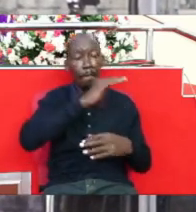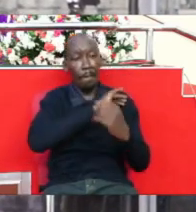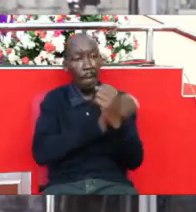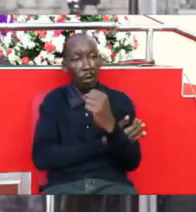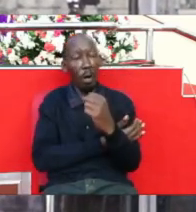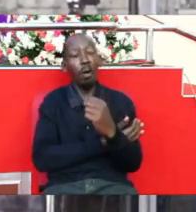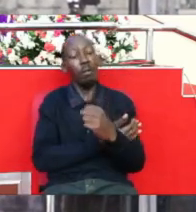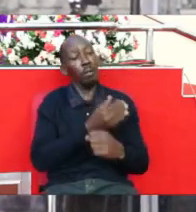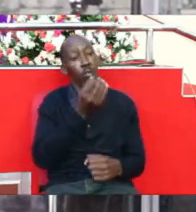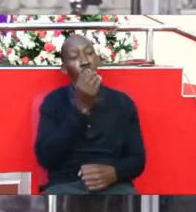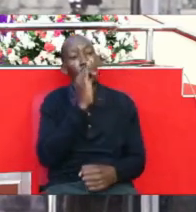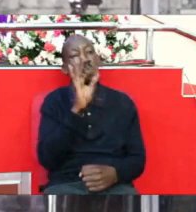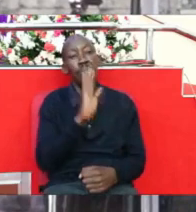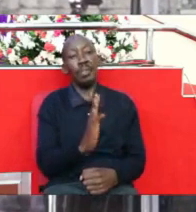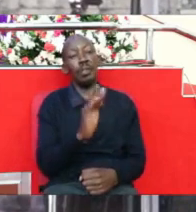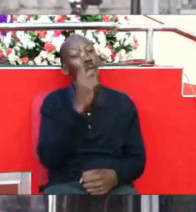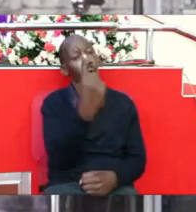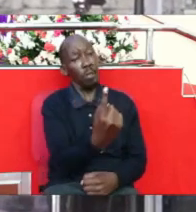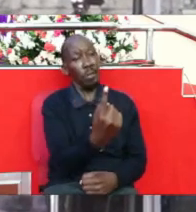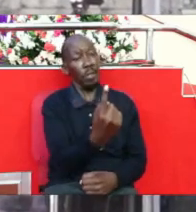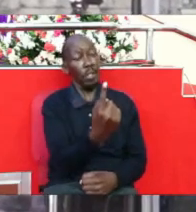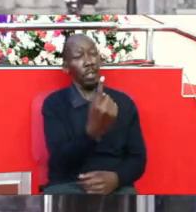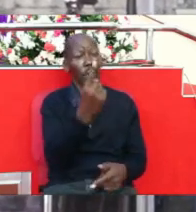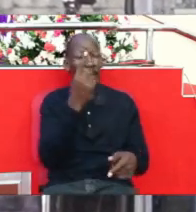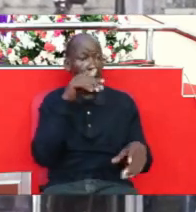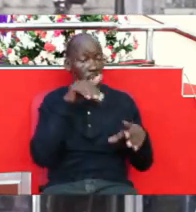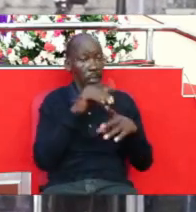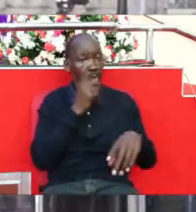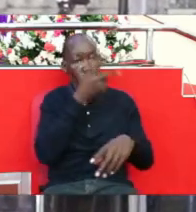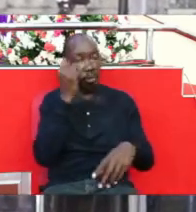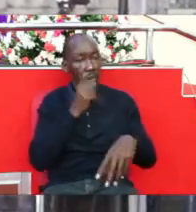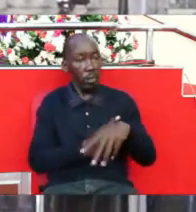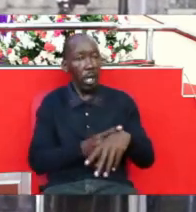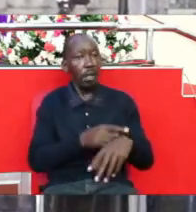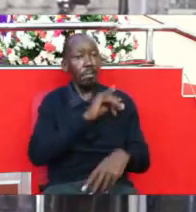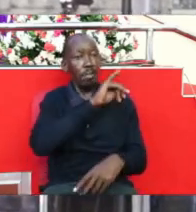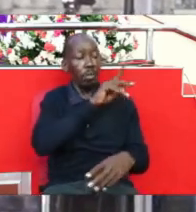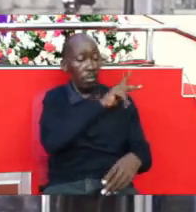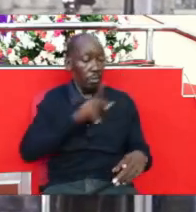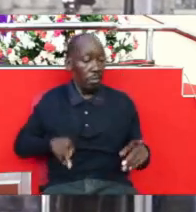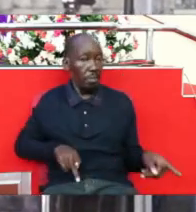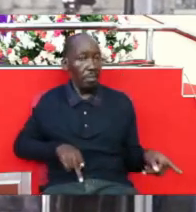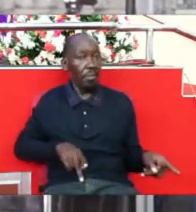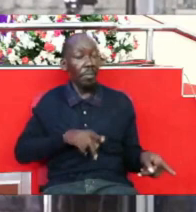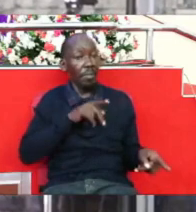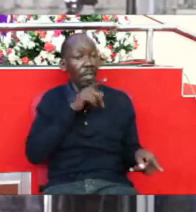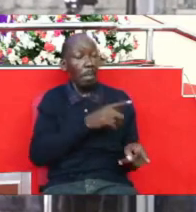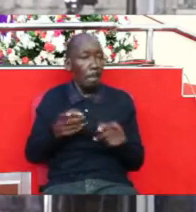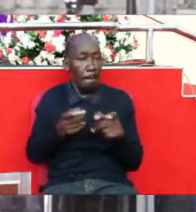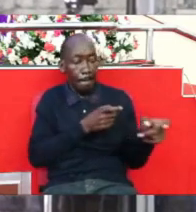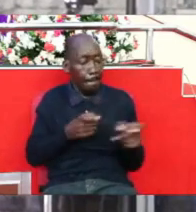za kuwa peke yako. Because on account of Jehoshaphat. Kwa sababu ya Jehoshaphat. The battle against